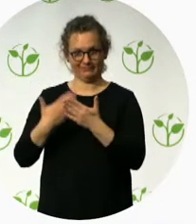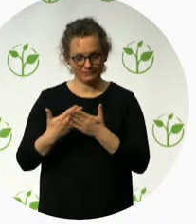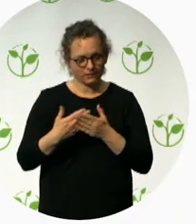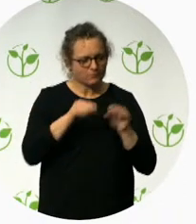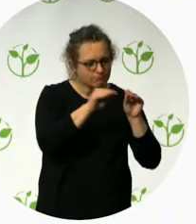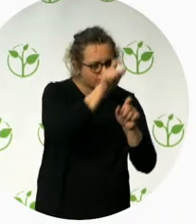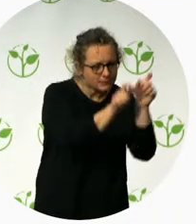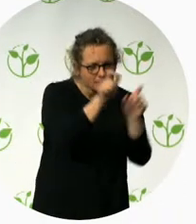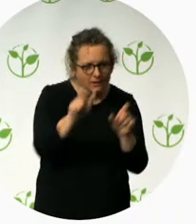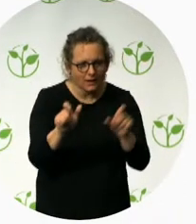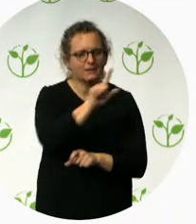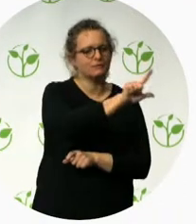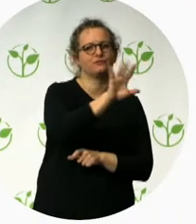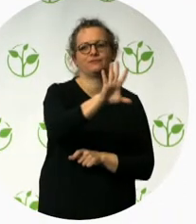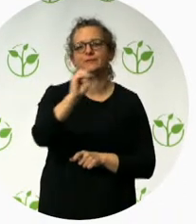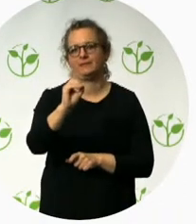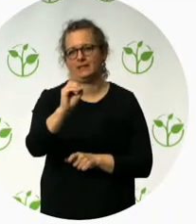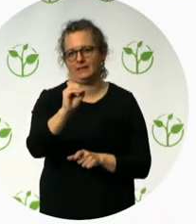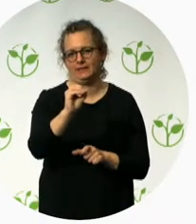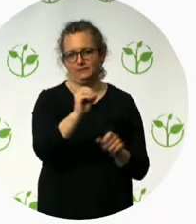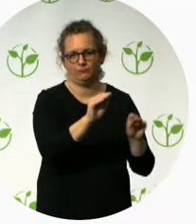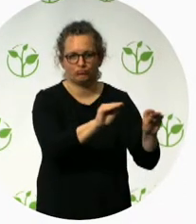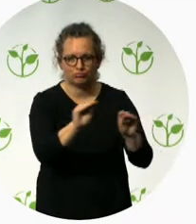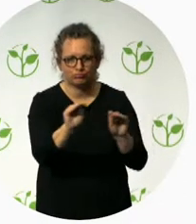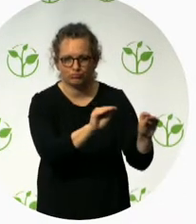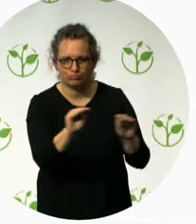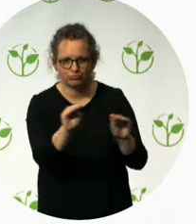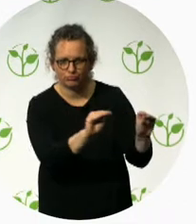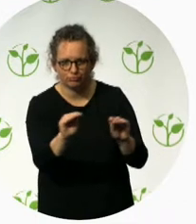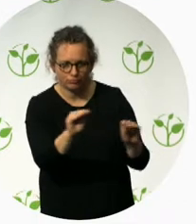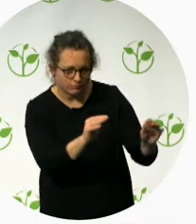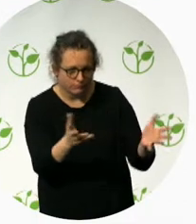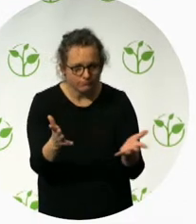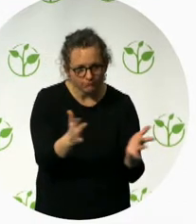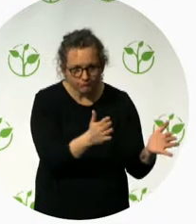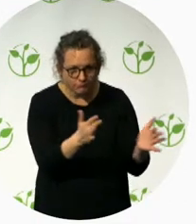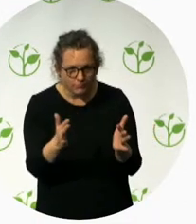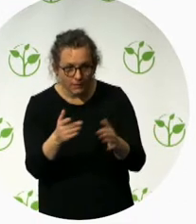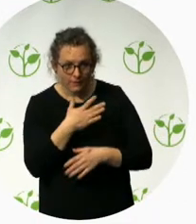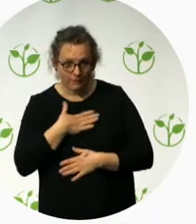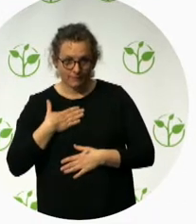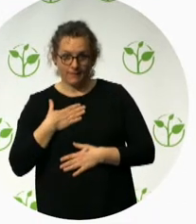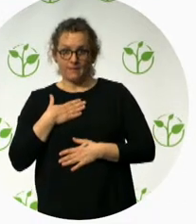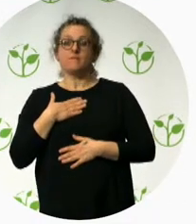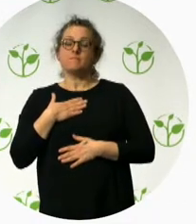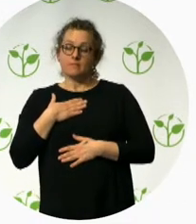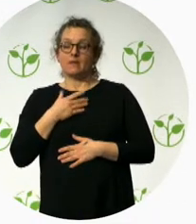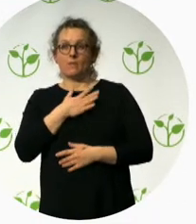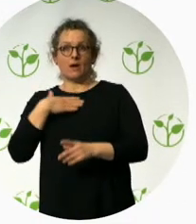quality training is necessary to make the key objective of the project is to improve